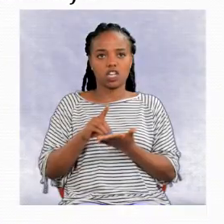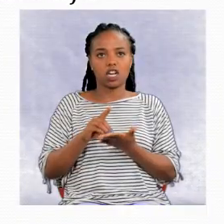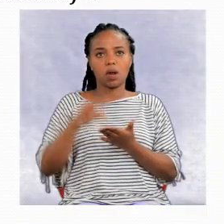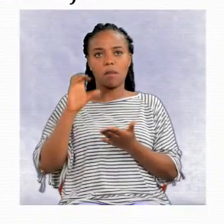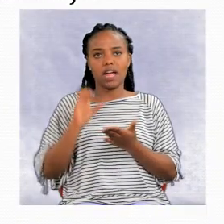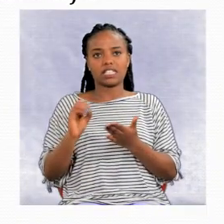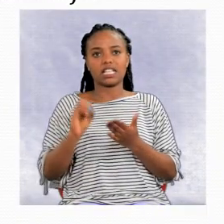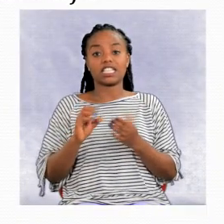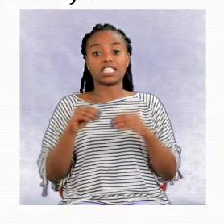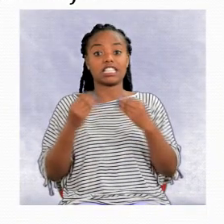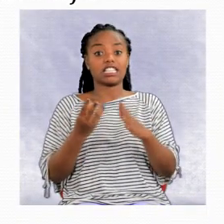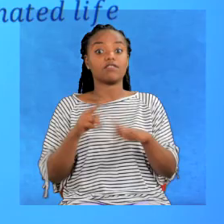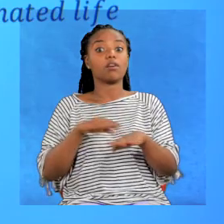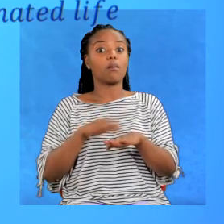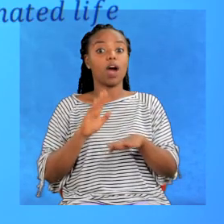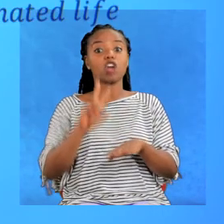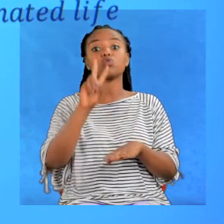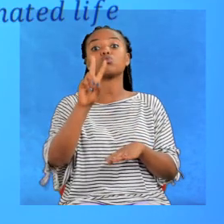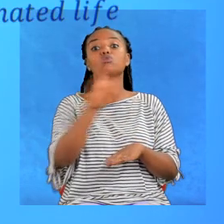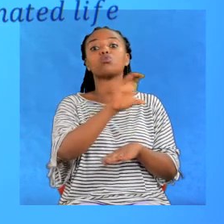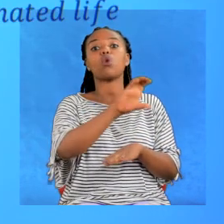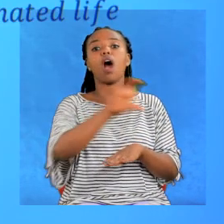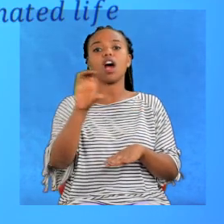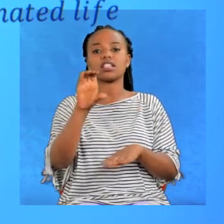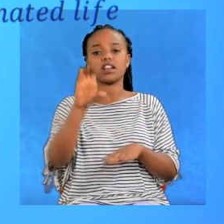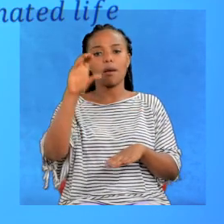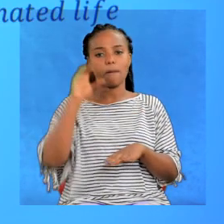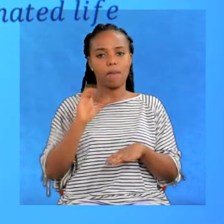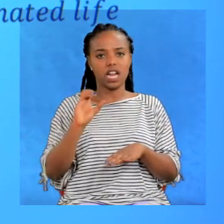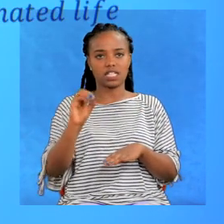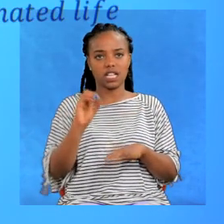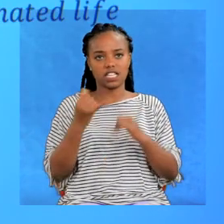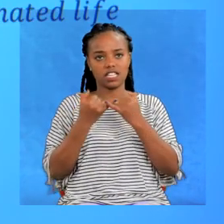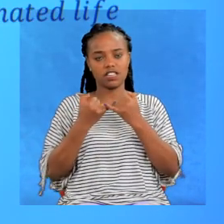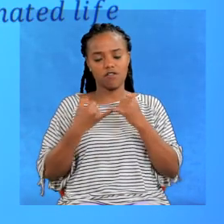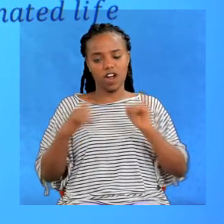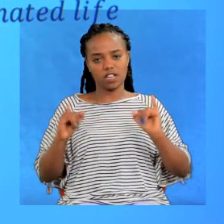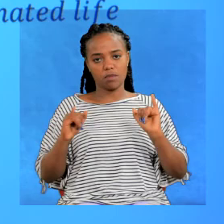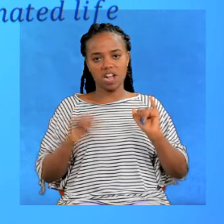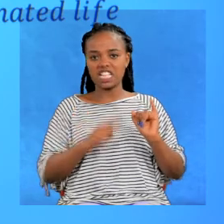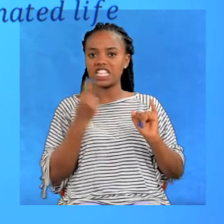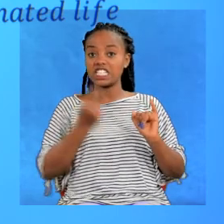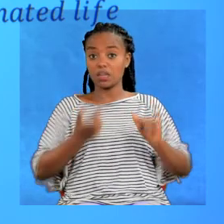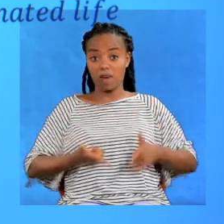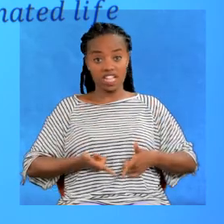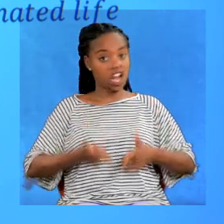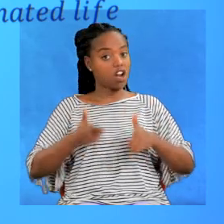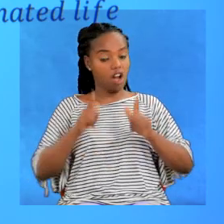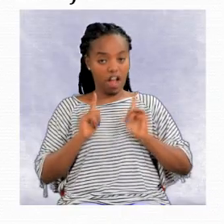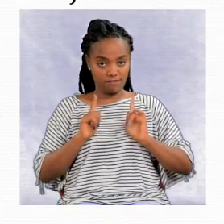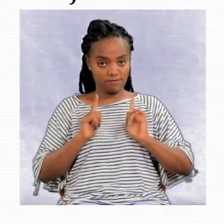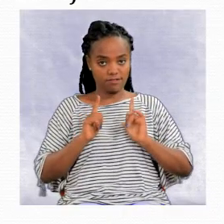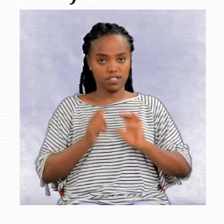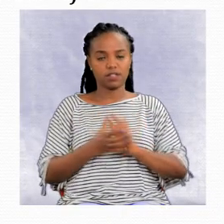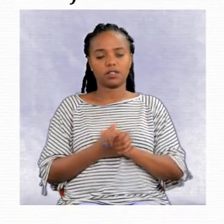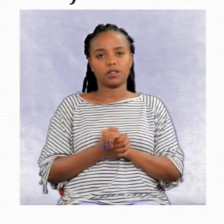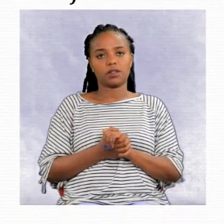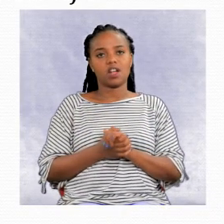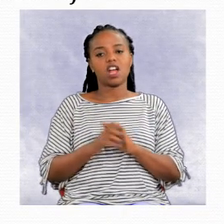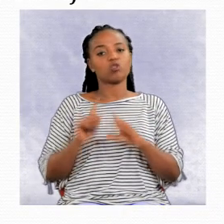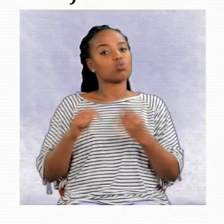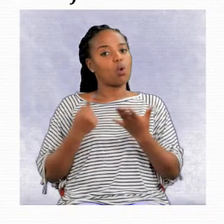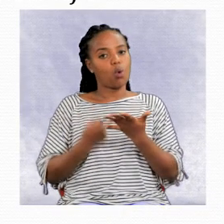percentage rate is given by 200% divided by estimated life.